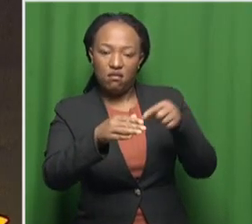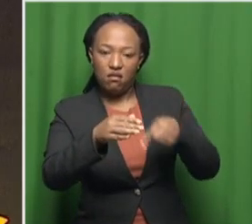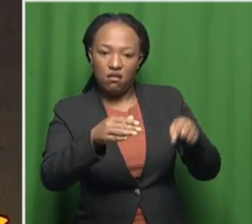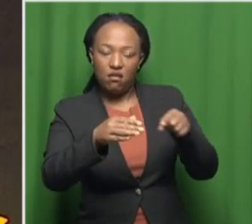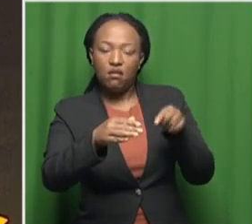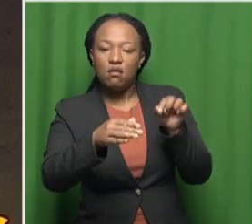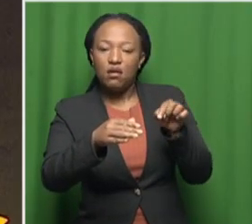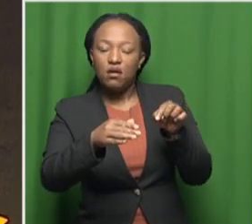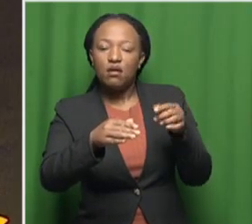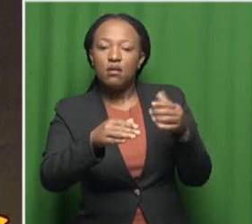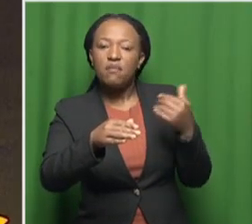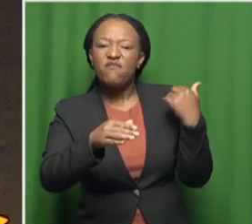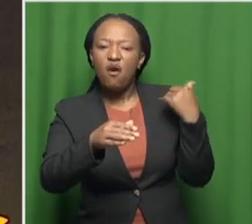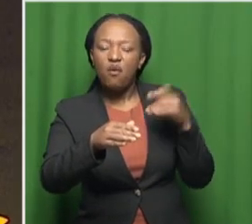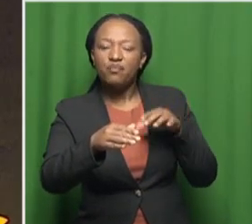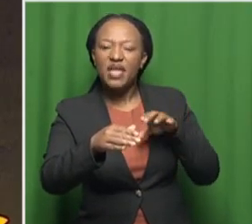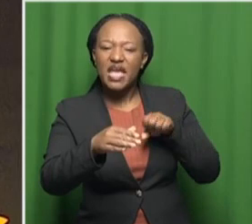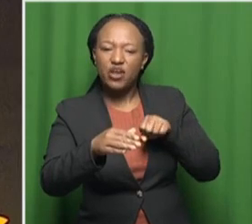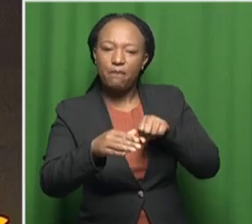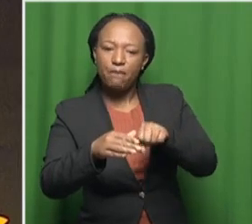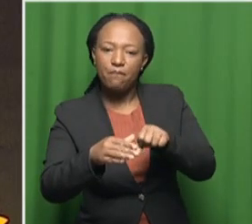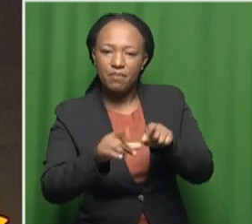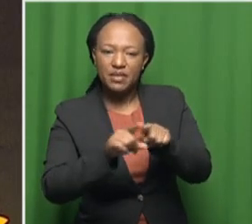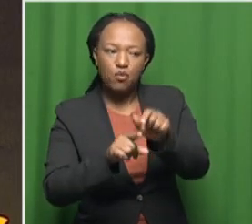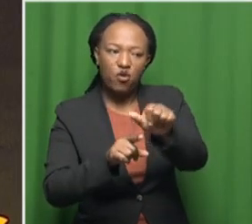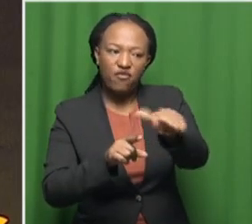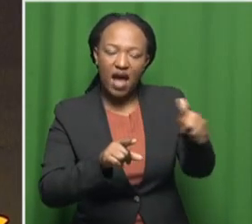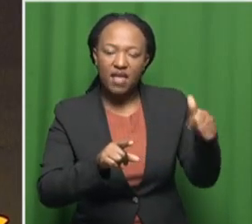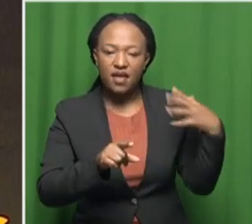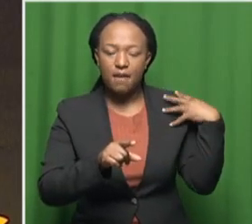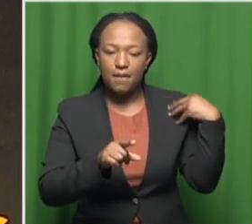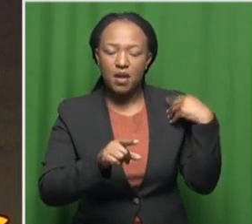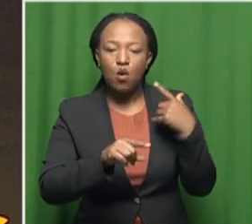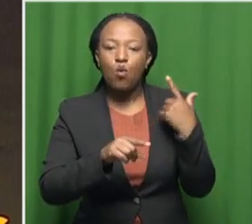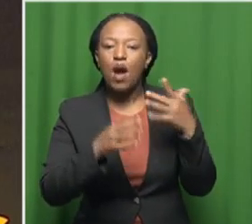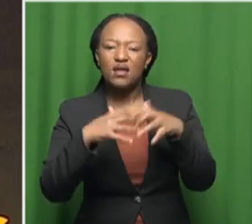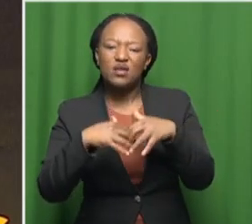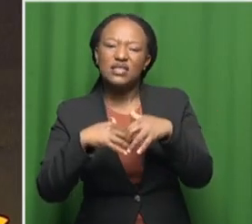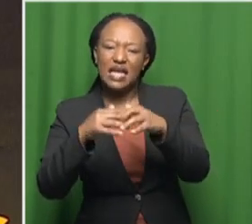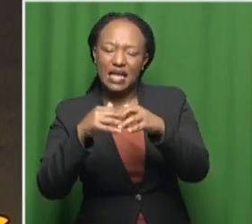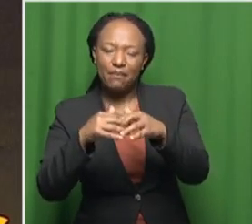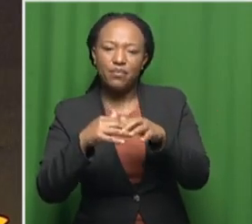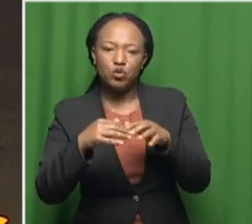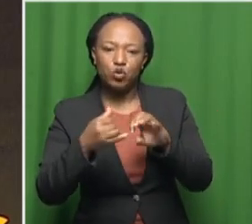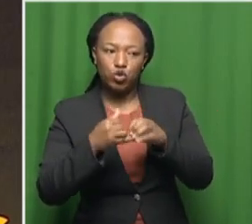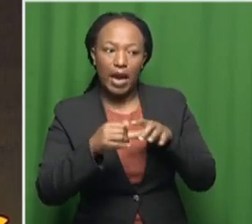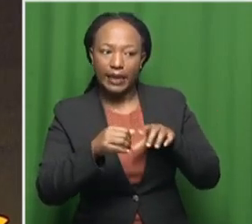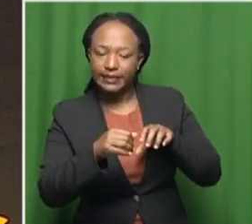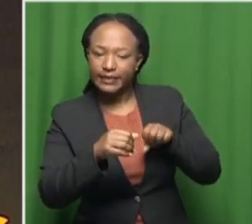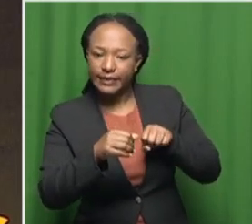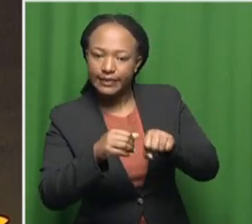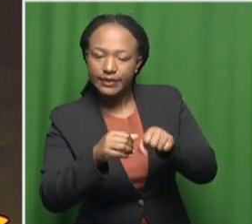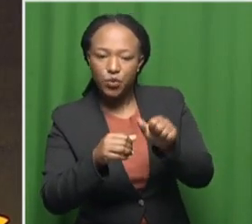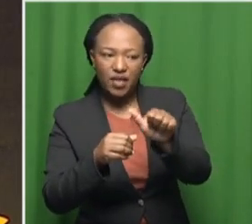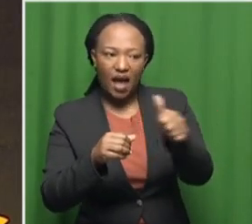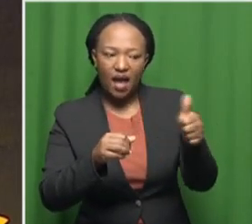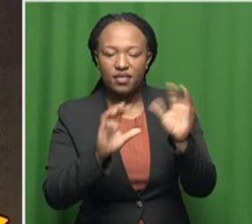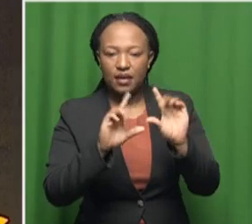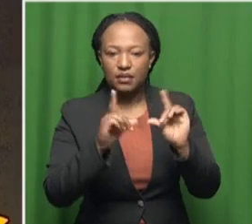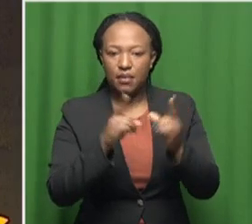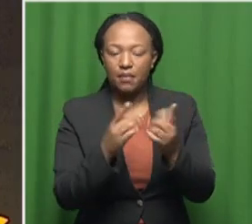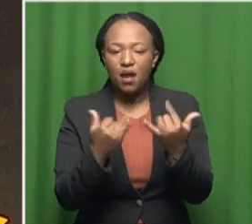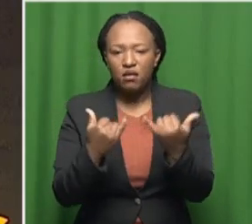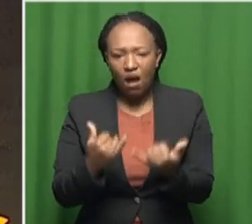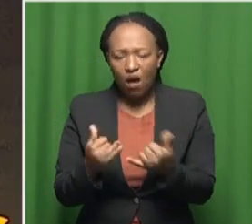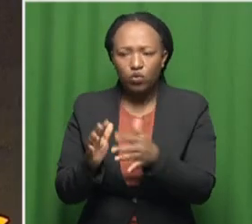was seemingly playing catch up with other ministries because of when it was set up. So in terms of giving expression to these